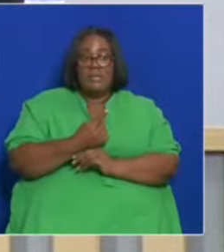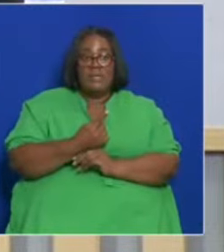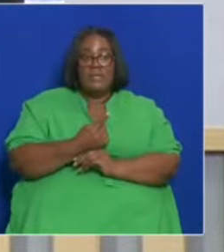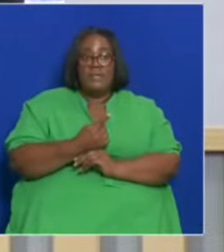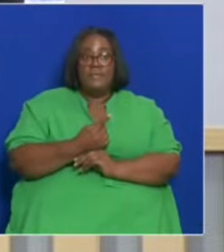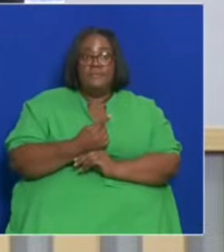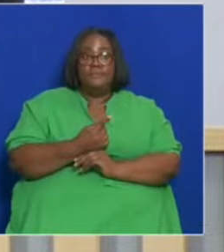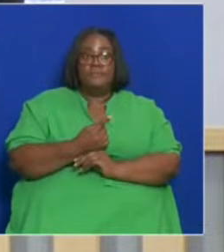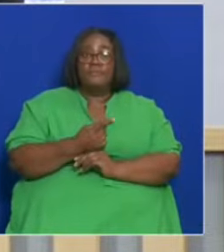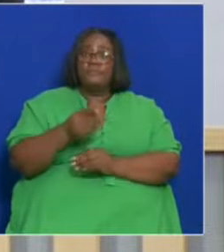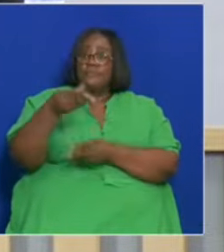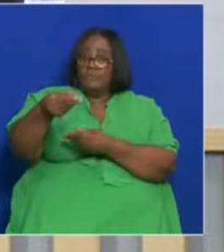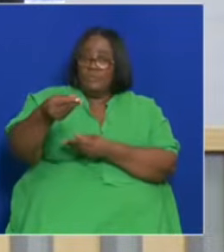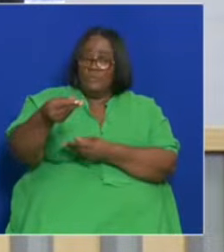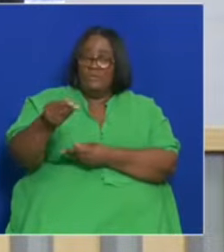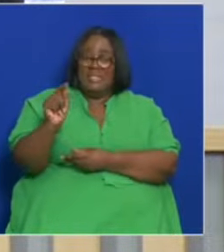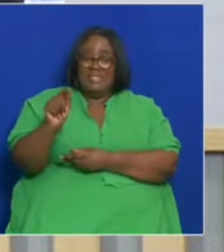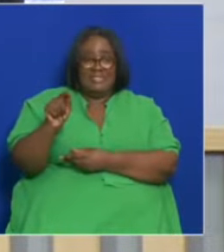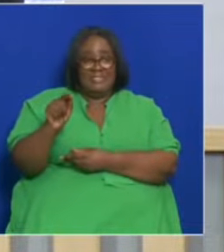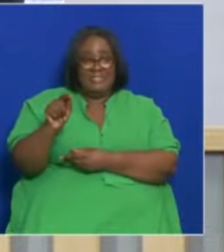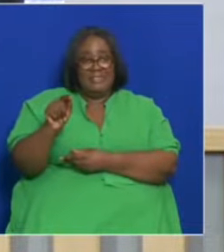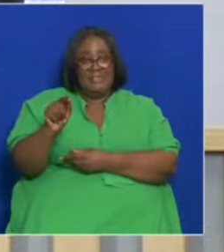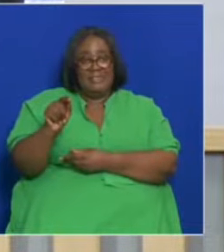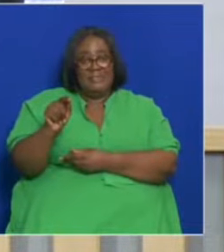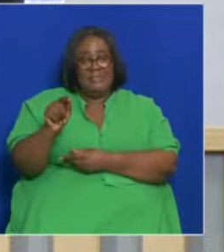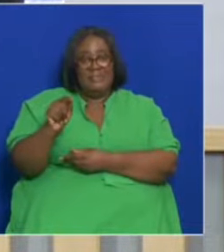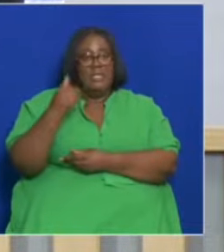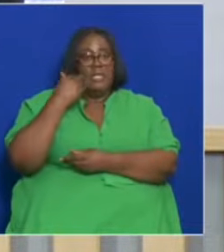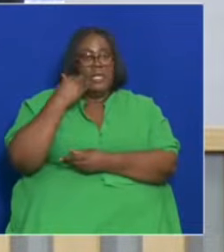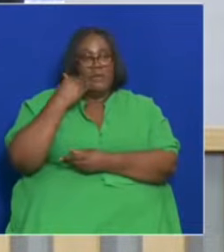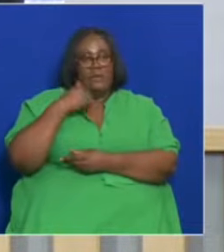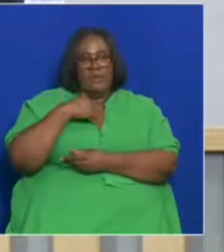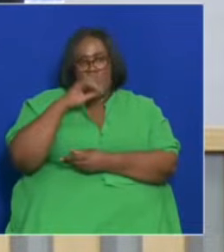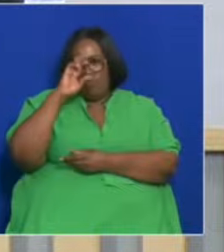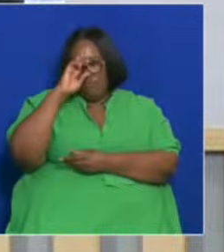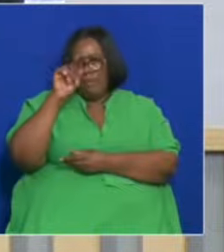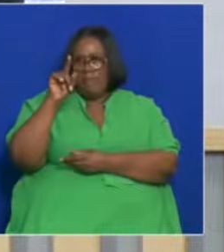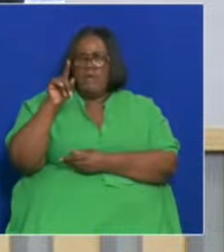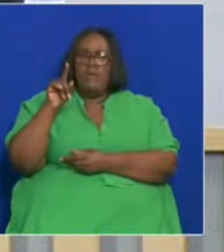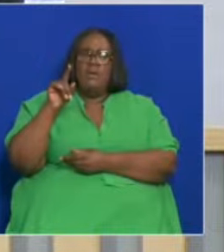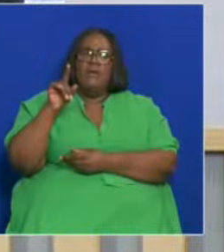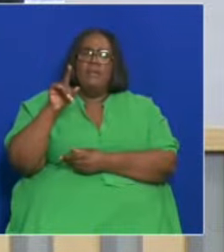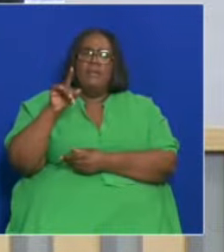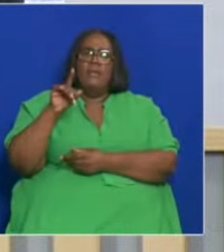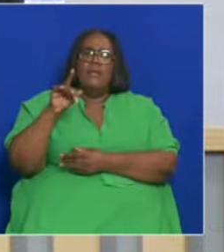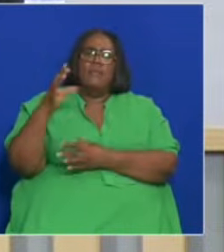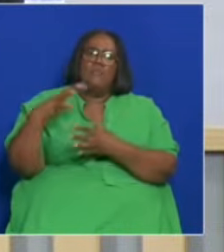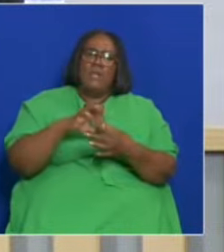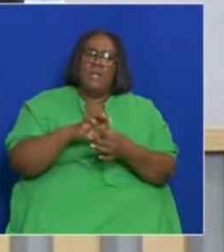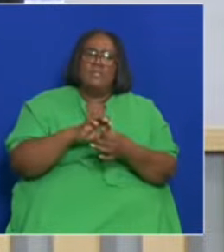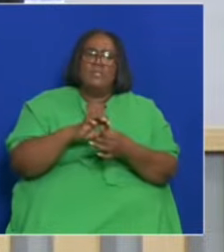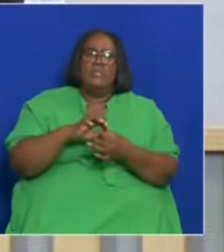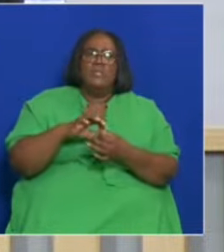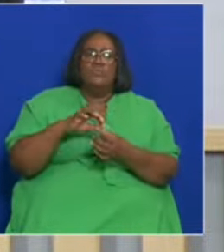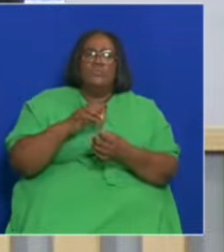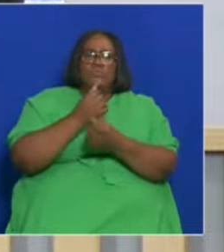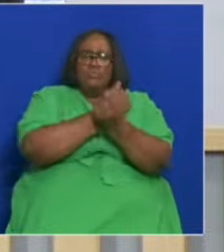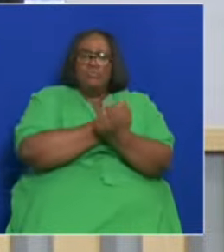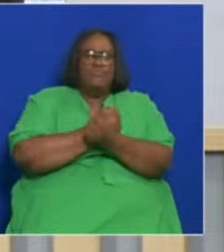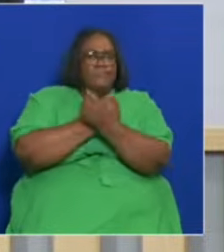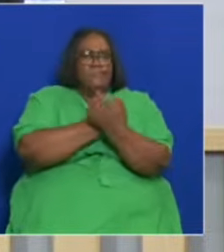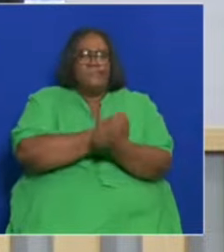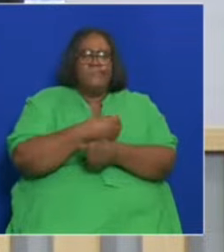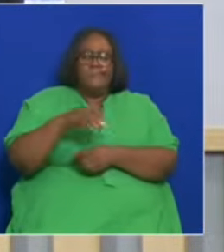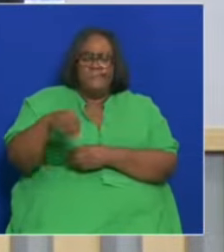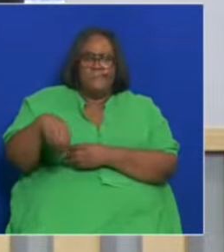documents, which, if I recall, were related to the forklifts, were not part of that file, and they would have been inserted in that